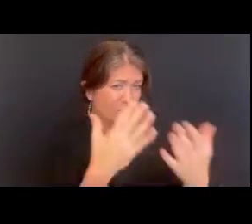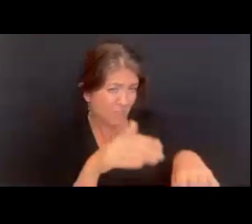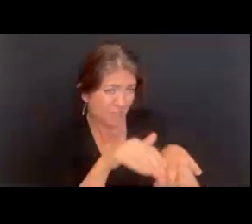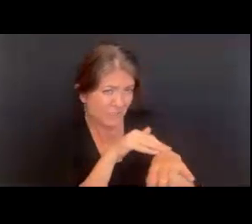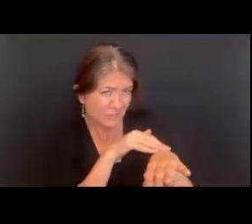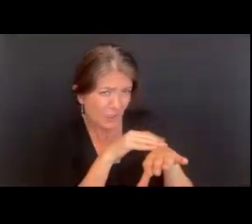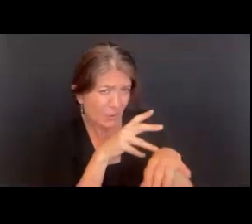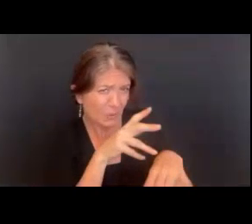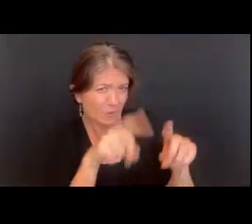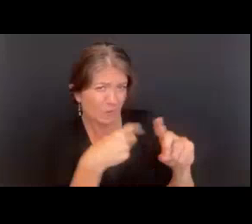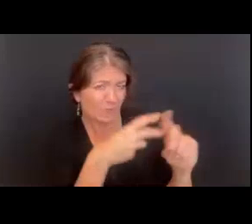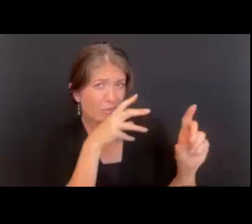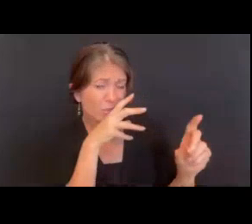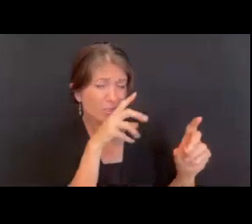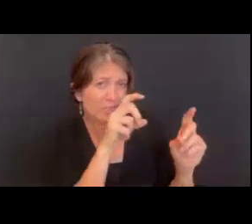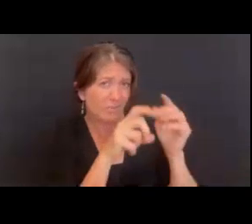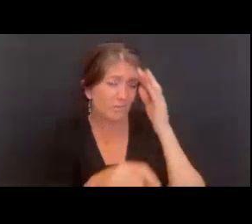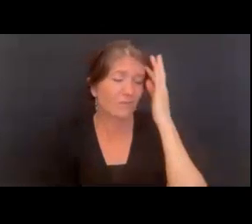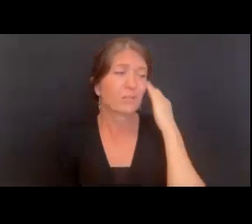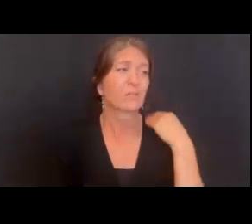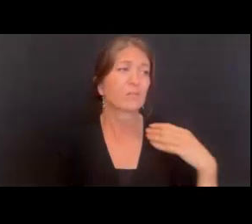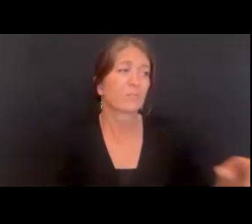little bit?